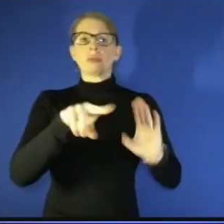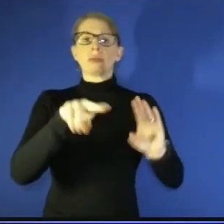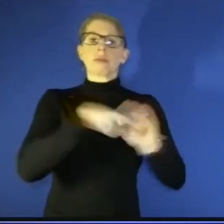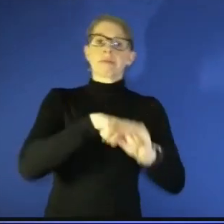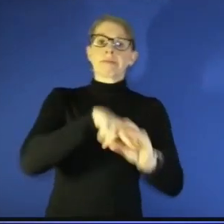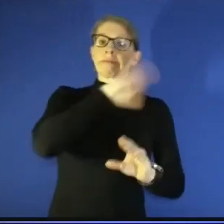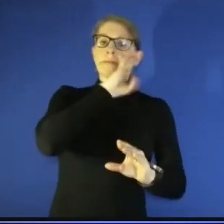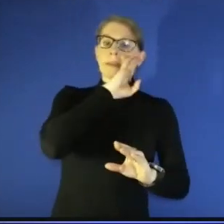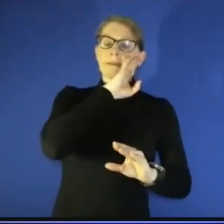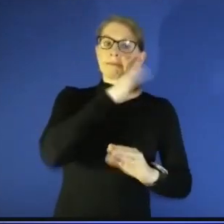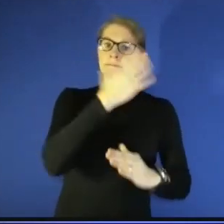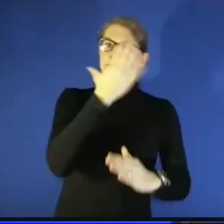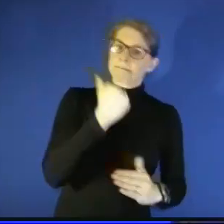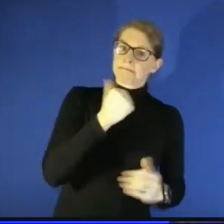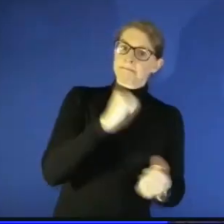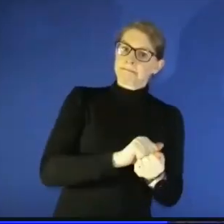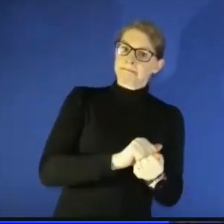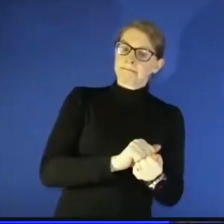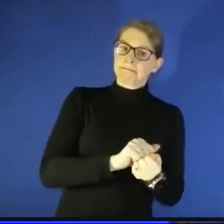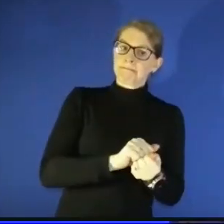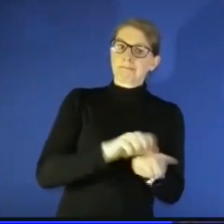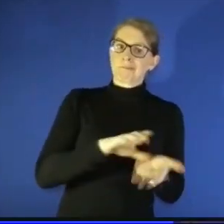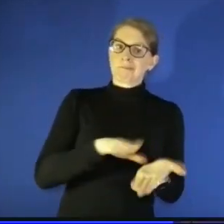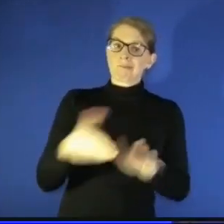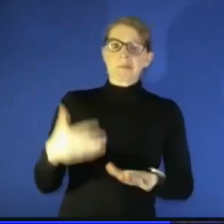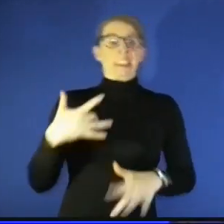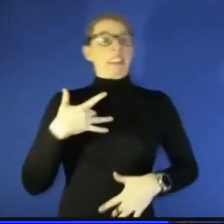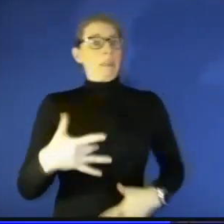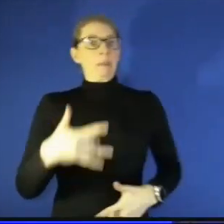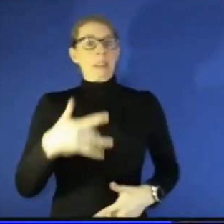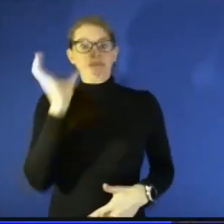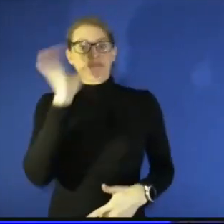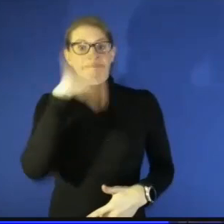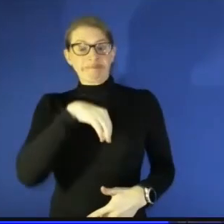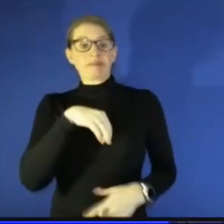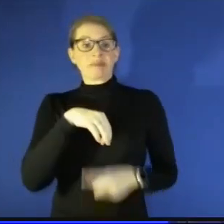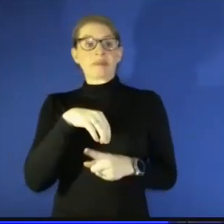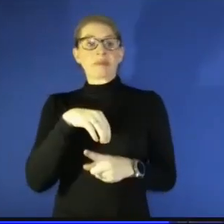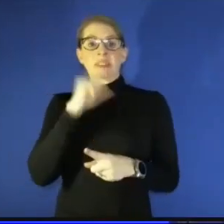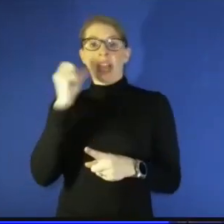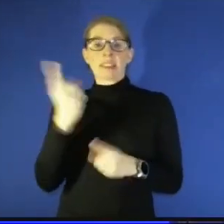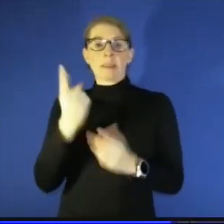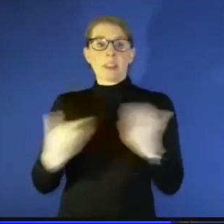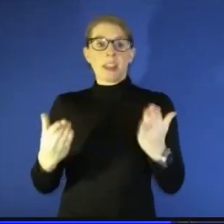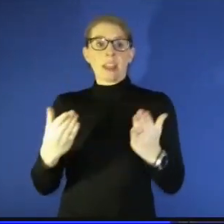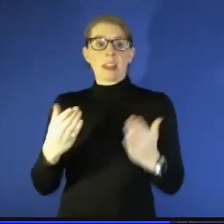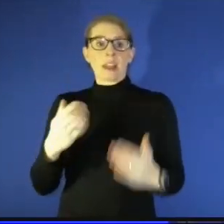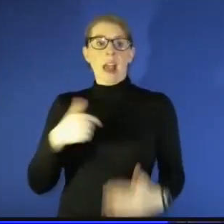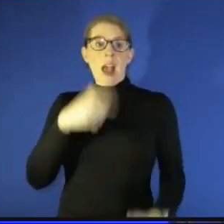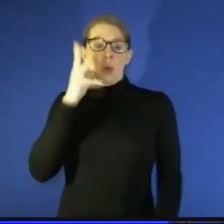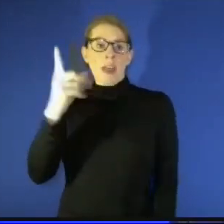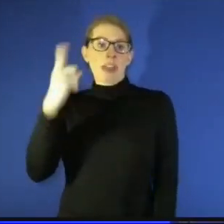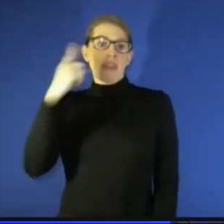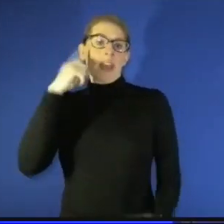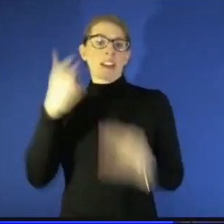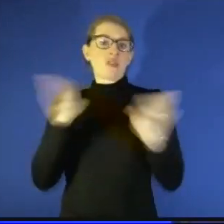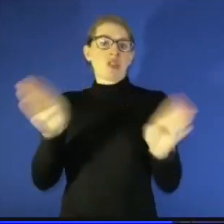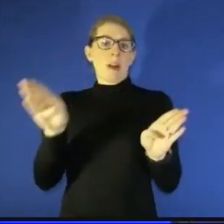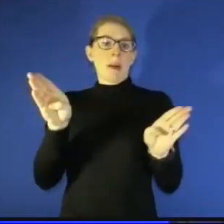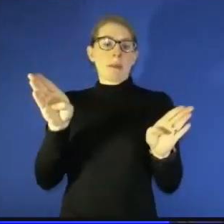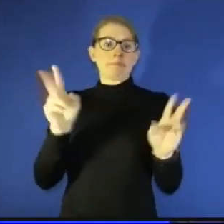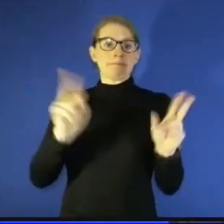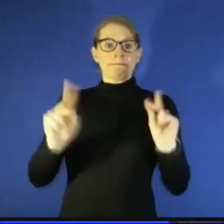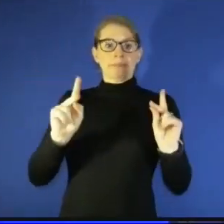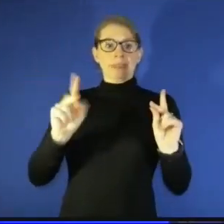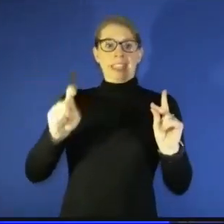unusual, right? Highly unusual, and unusual enough that it's not something that I think the general public needs to be importantly worried